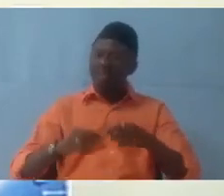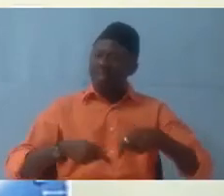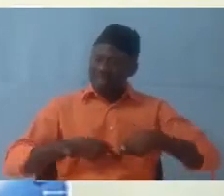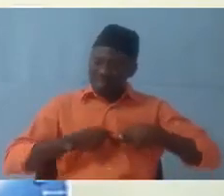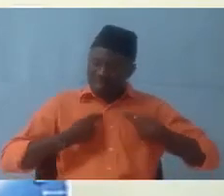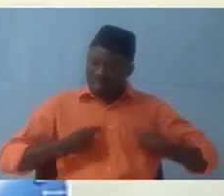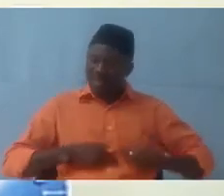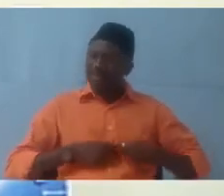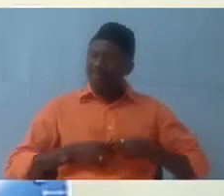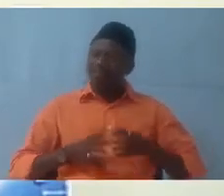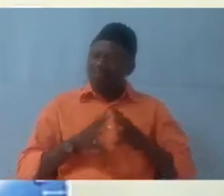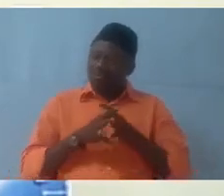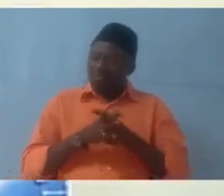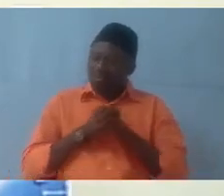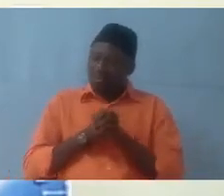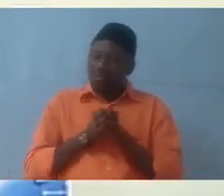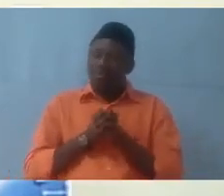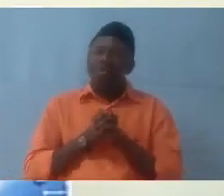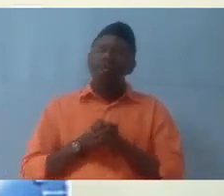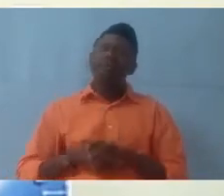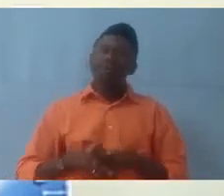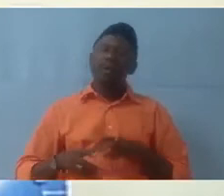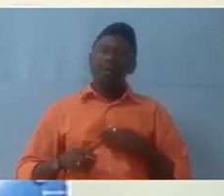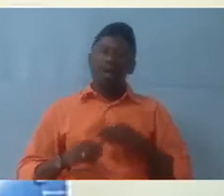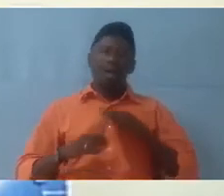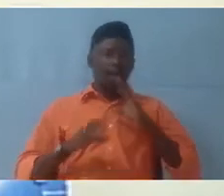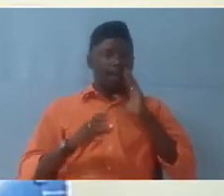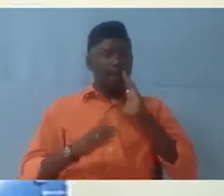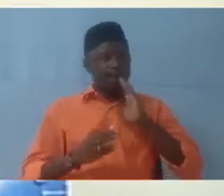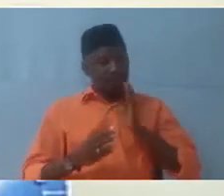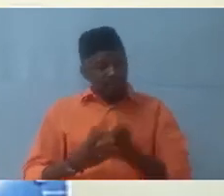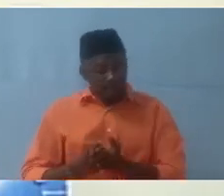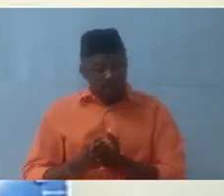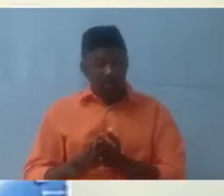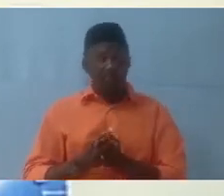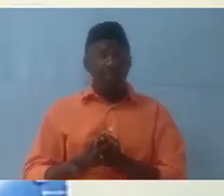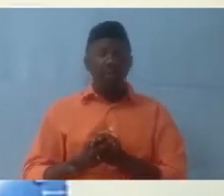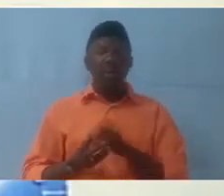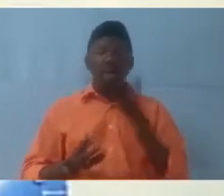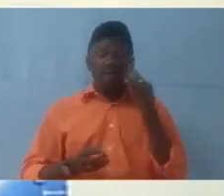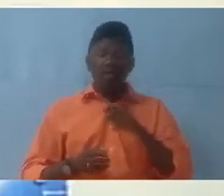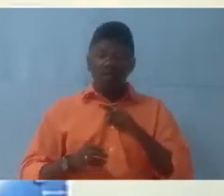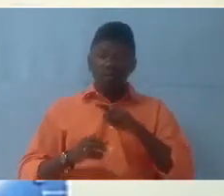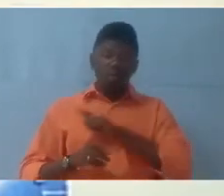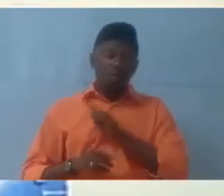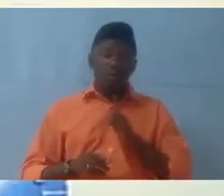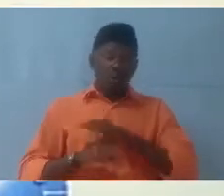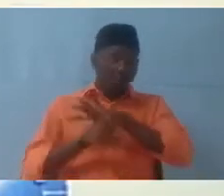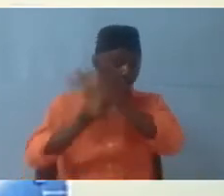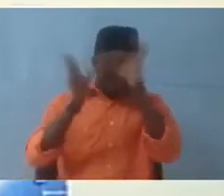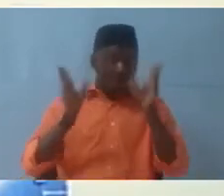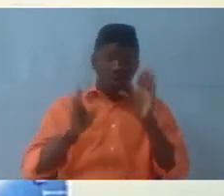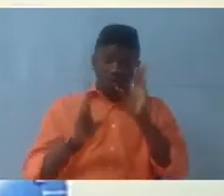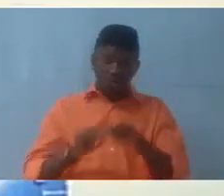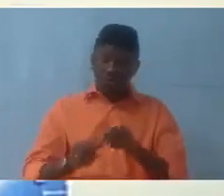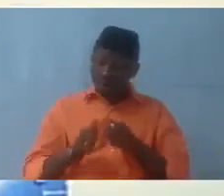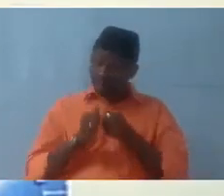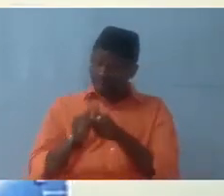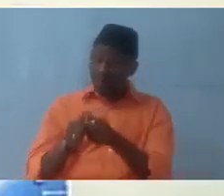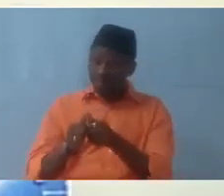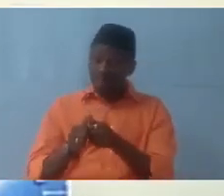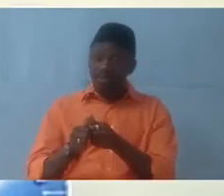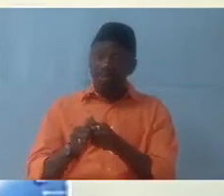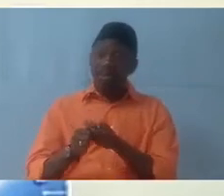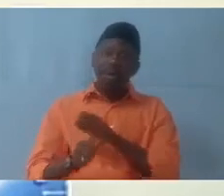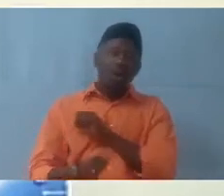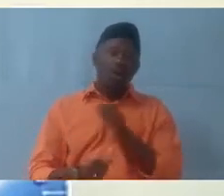daldi am ciofel yi moromam. I believe that this, if we all do it, yakarnaane ñun ñepp buñ defé li, the country